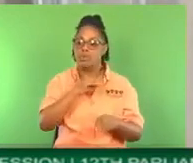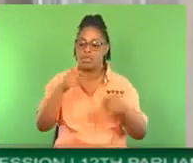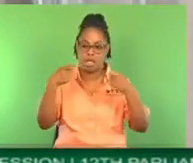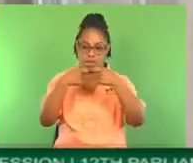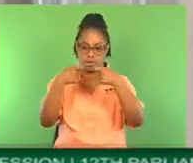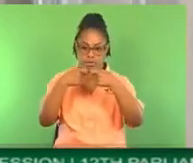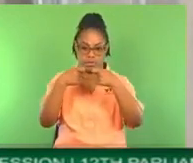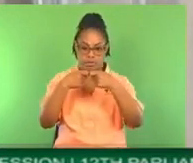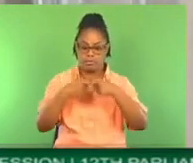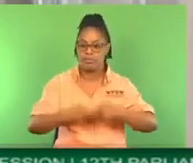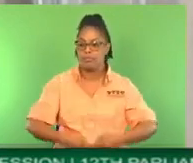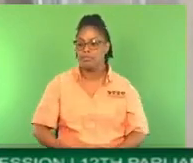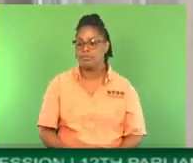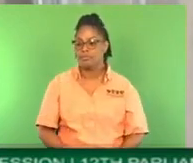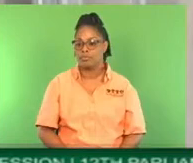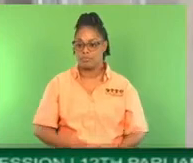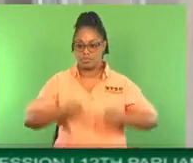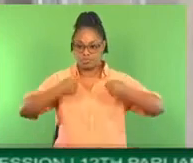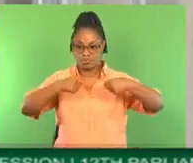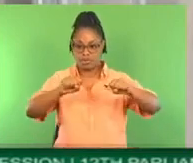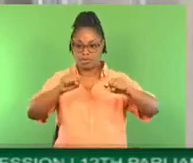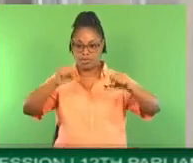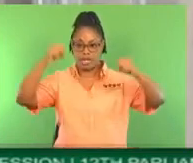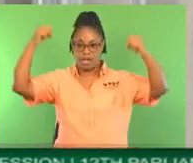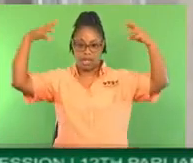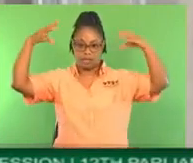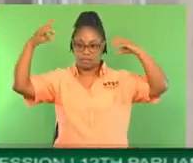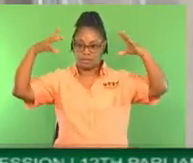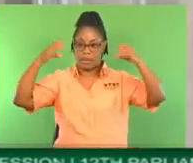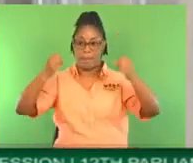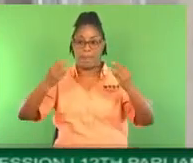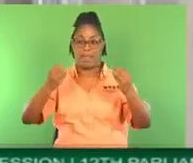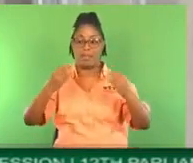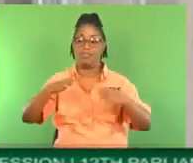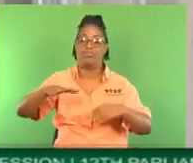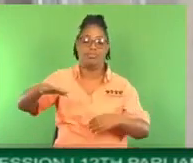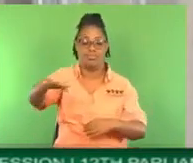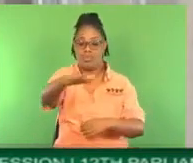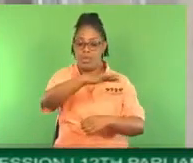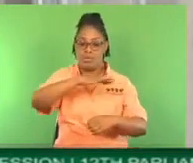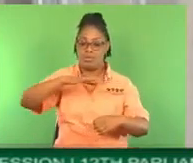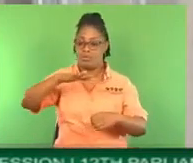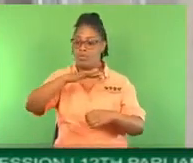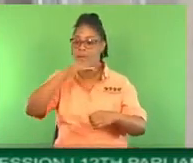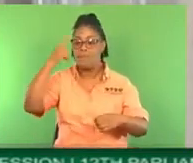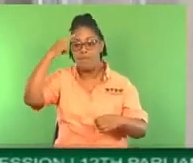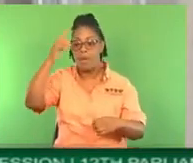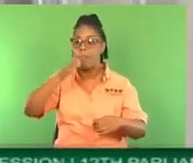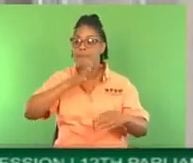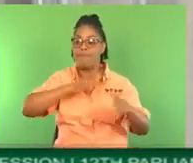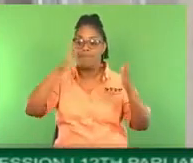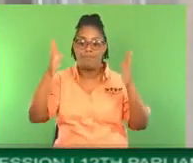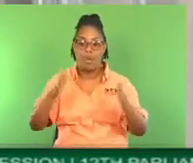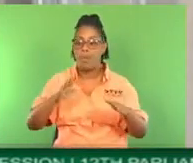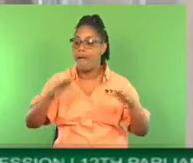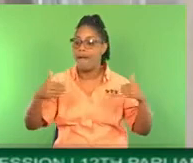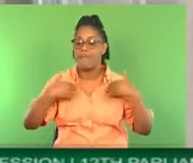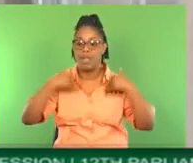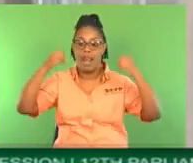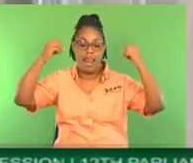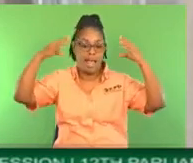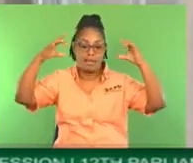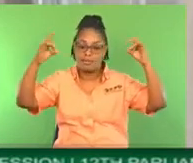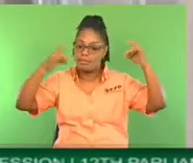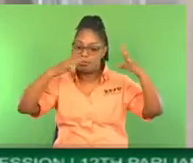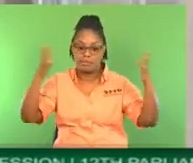lights, the street lights. Many of the areas where farmers have to access, there are no lights. So there are two things that will happen. They have no lights